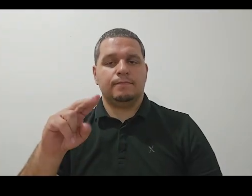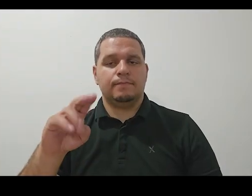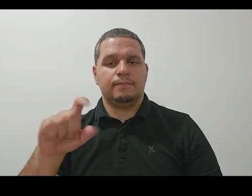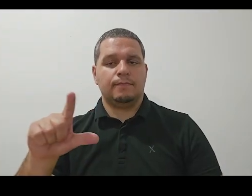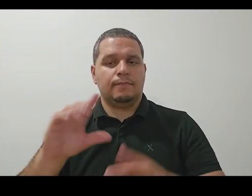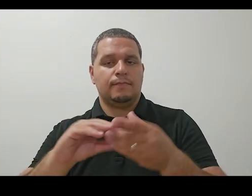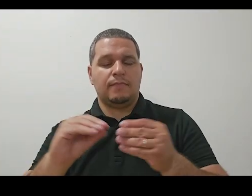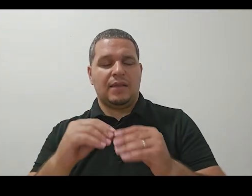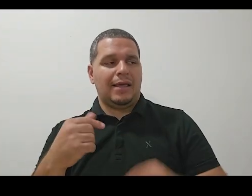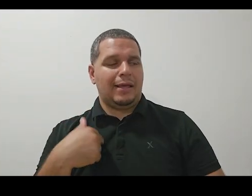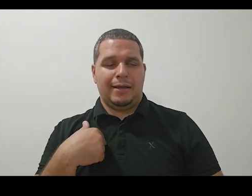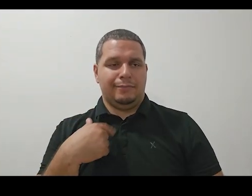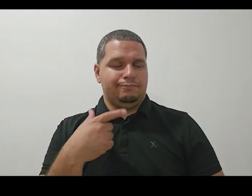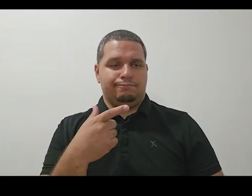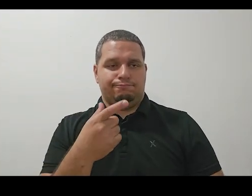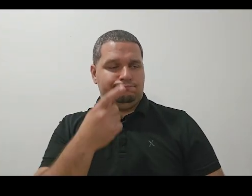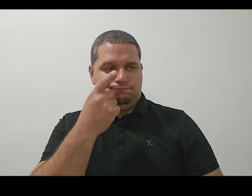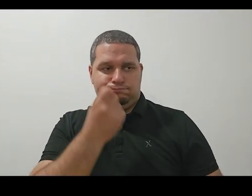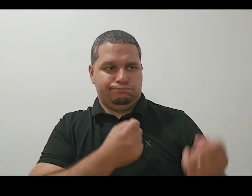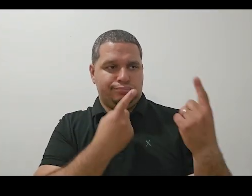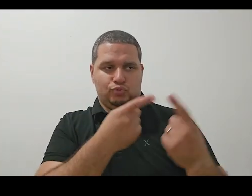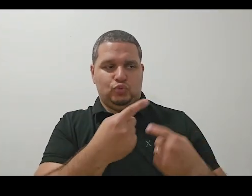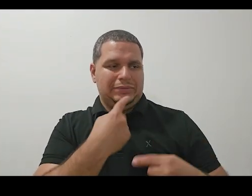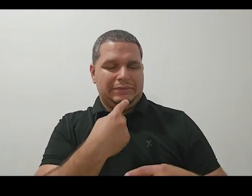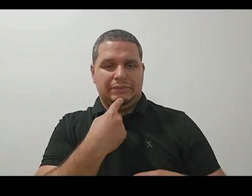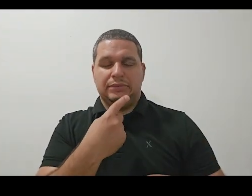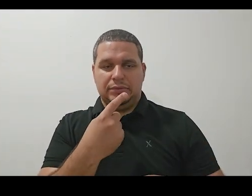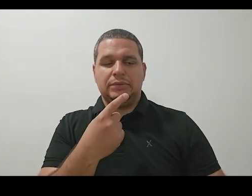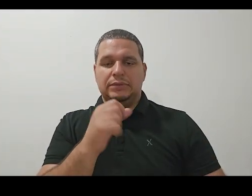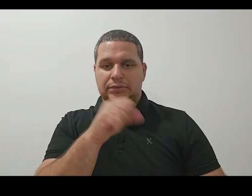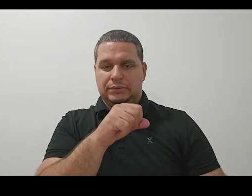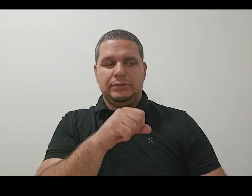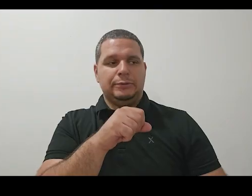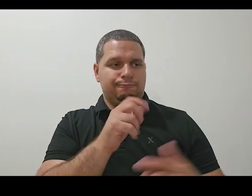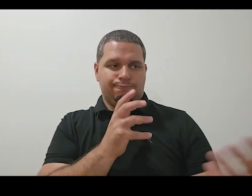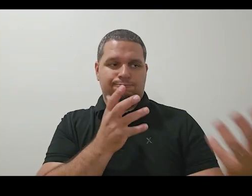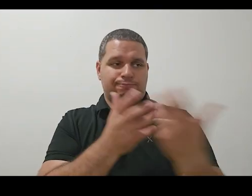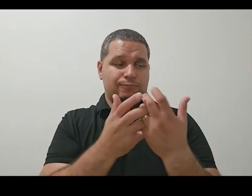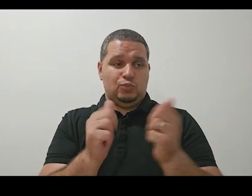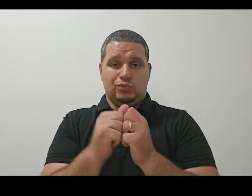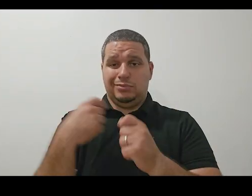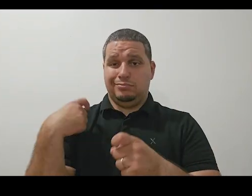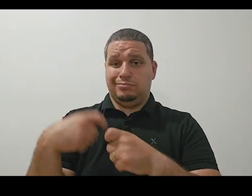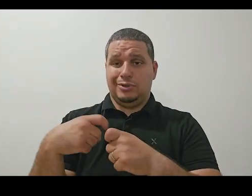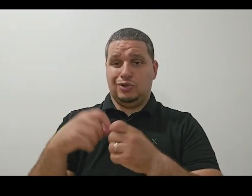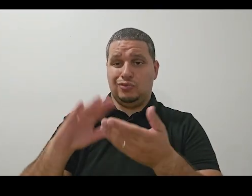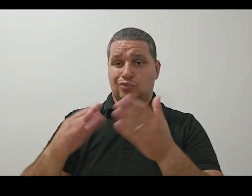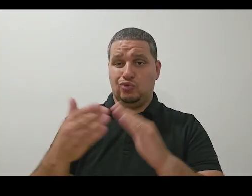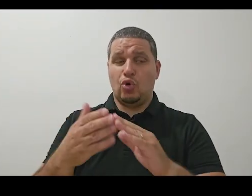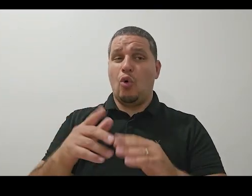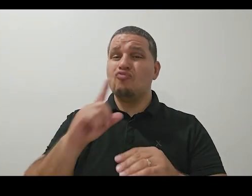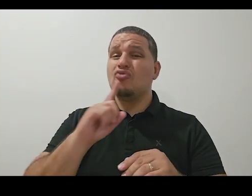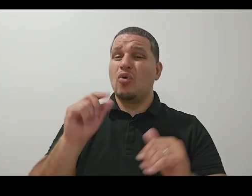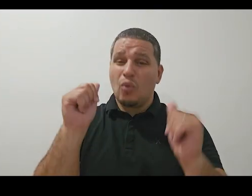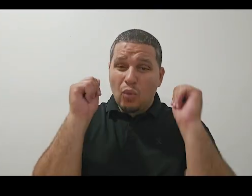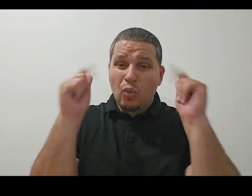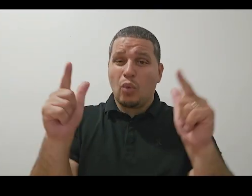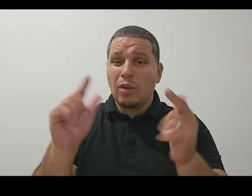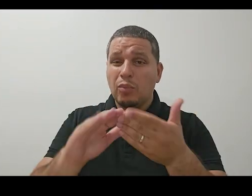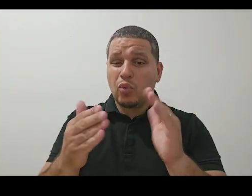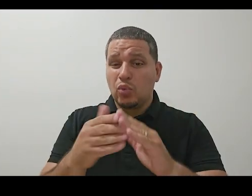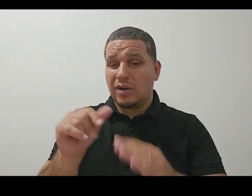fully hear exactly what is being said because it does resonate in the Spanish community or in